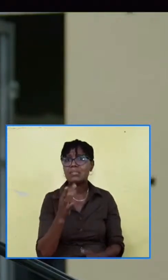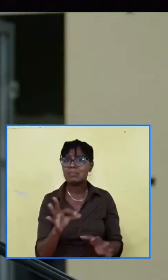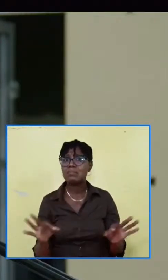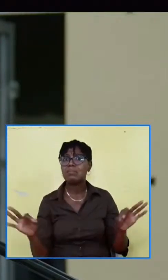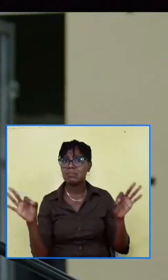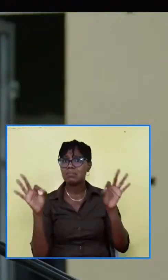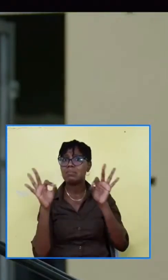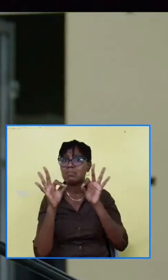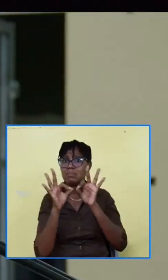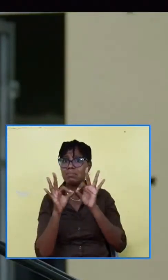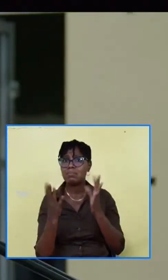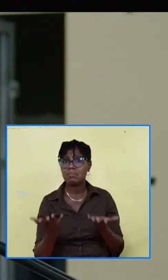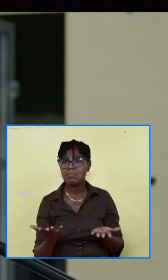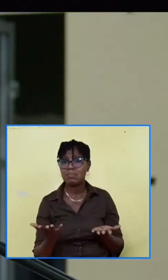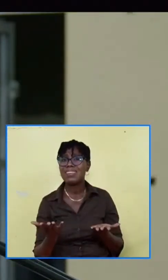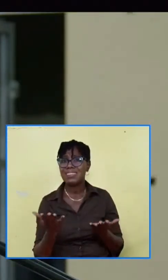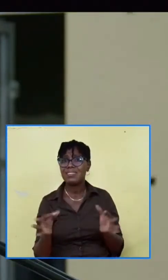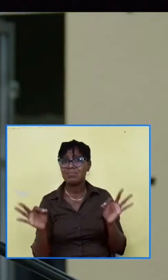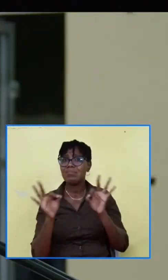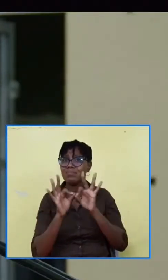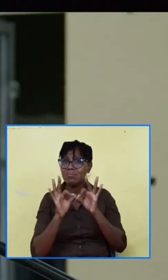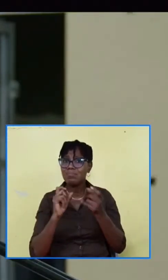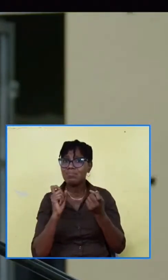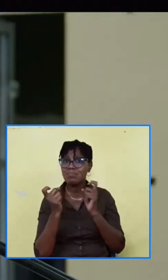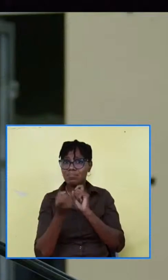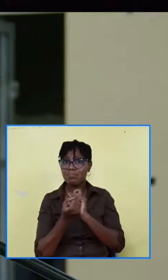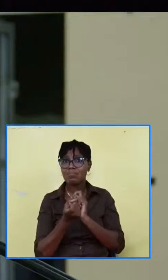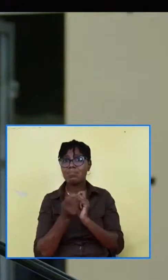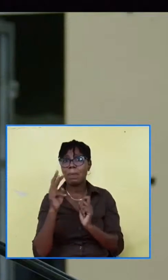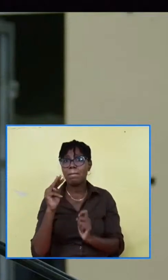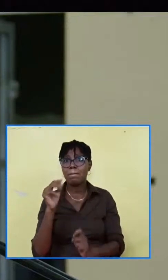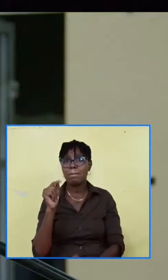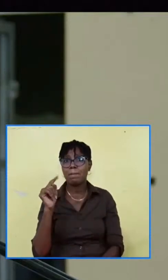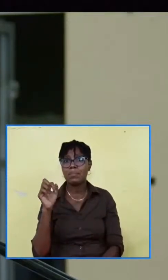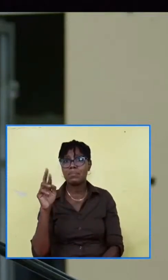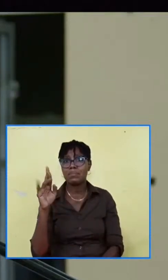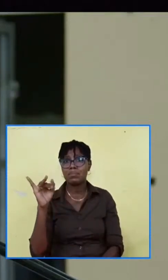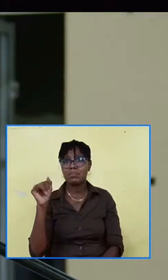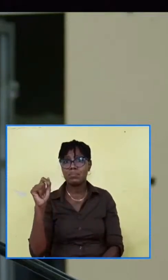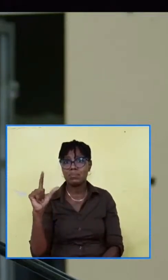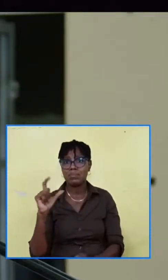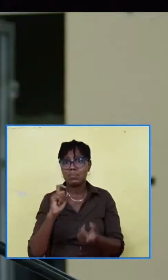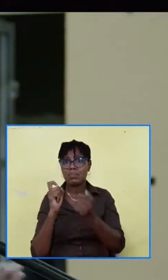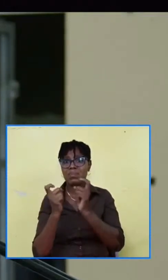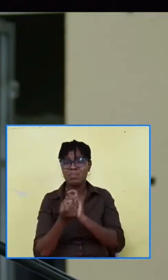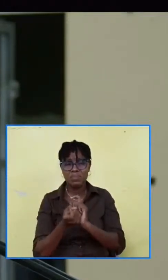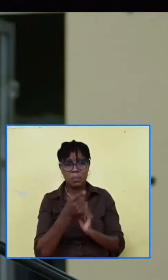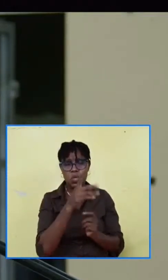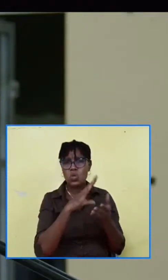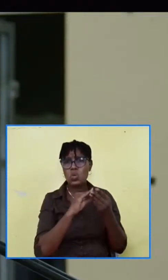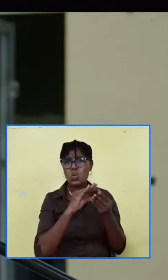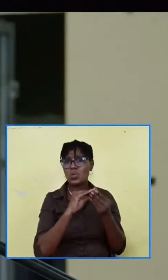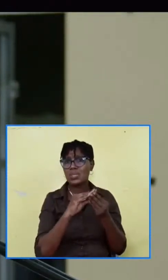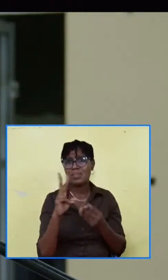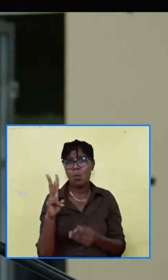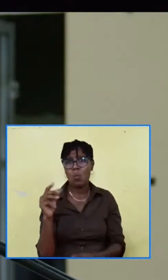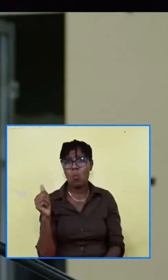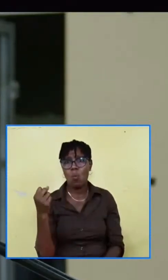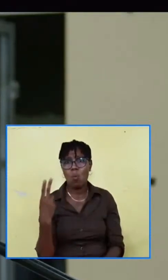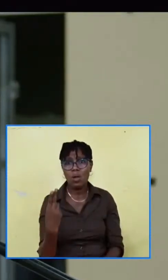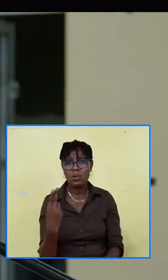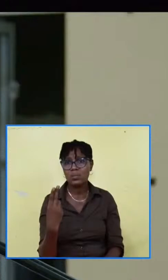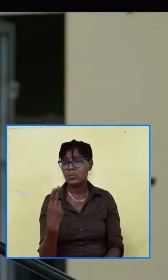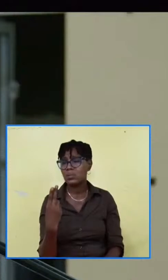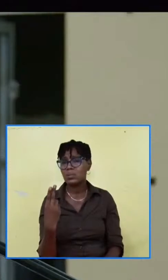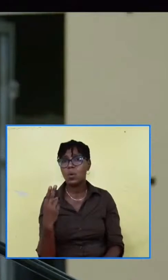and it's a material change, yes. Material change, and then you say that it's a wash on the taxpayers. No, I didn't say